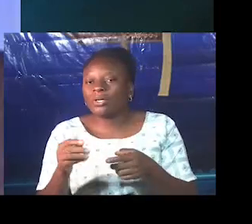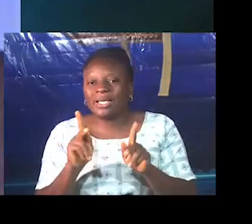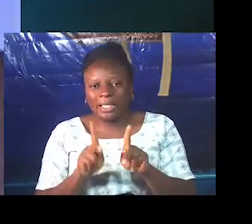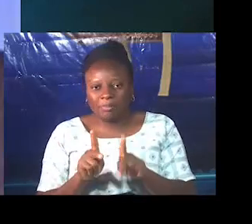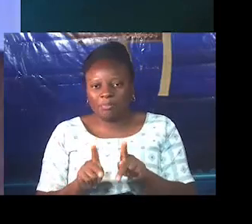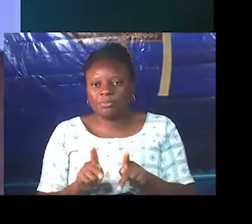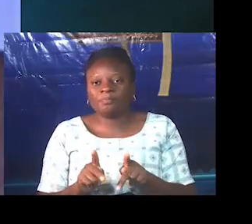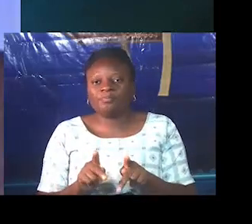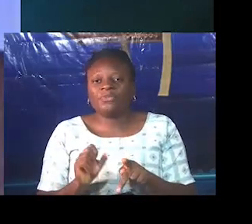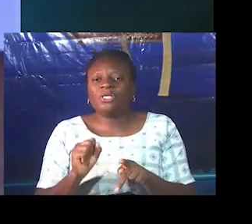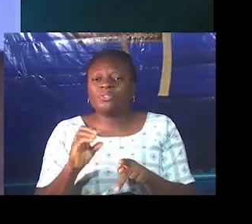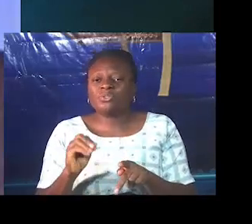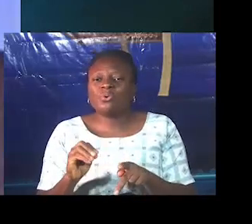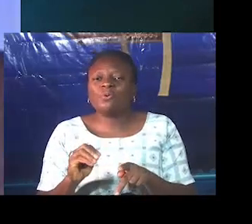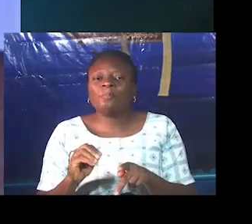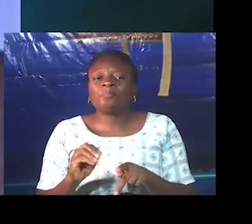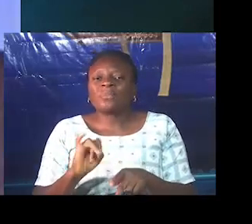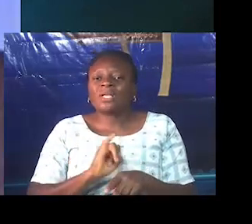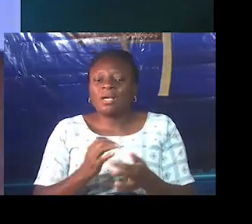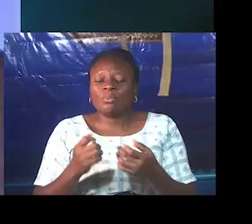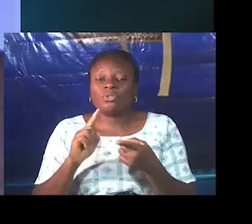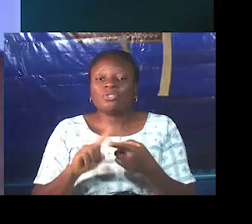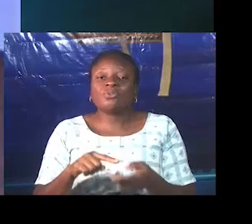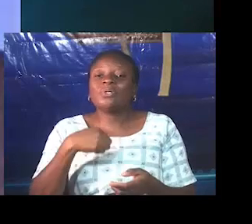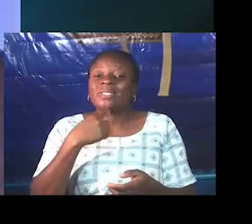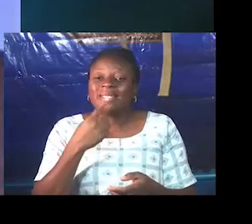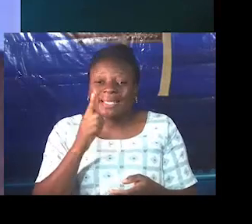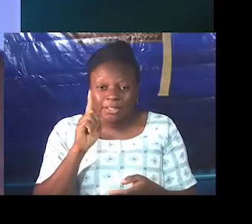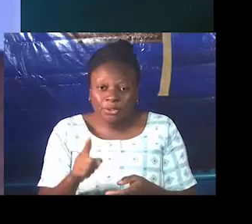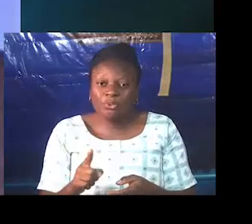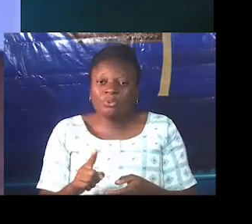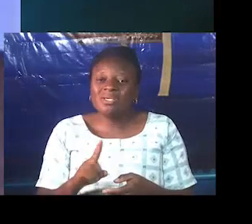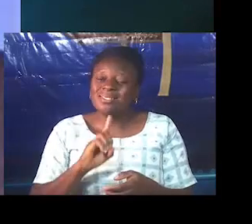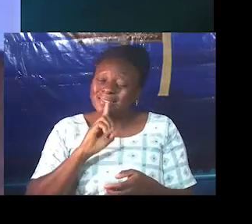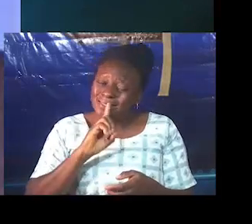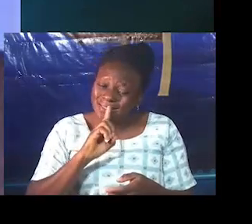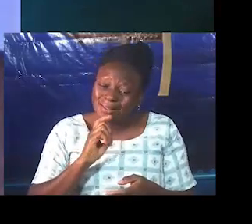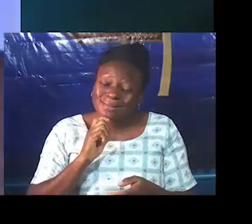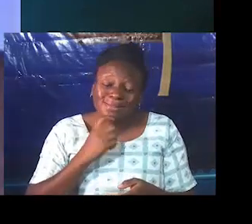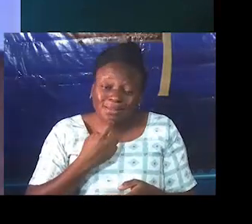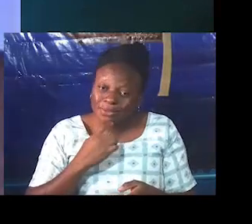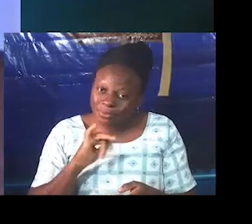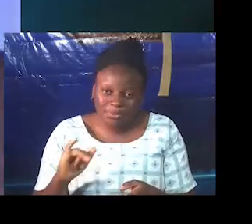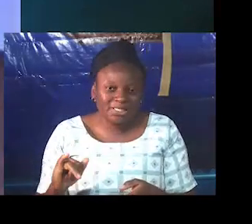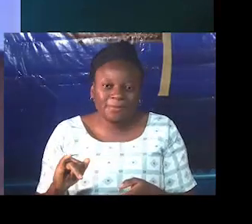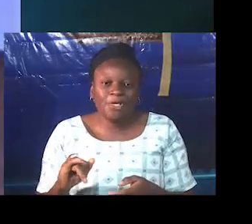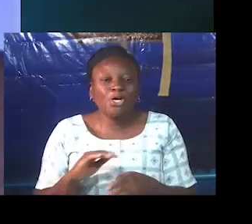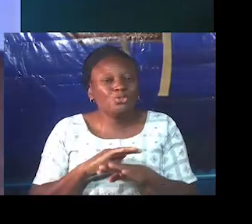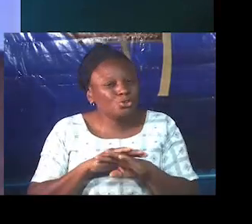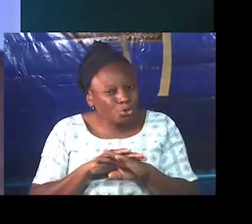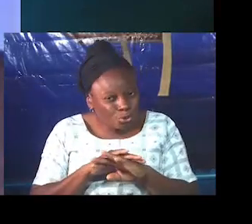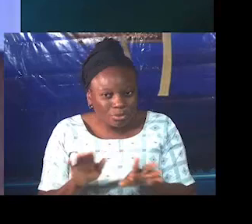do not be unequally yoked together with unbeliever. It cannot be the will of God for you. God cannot violate his